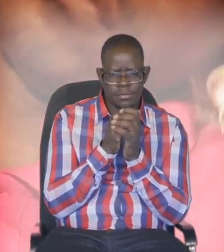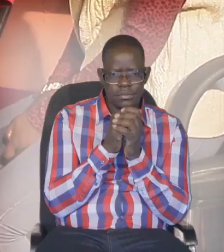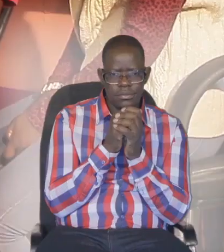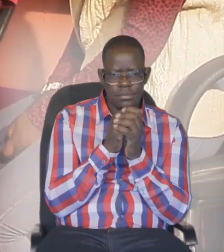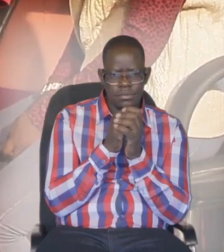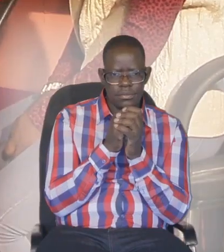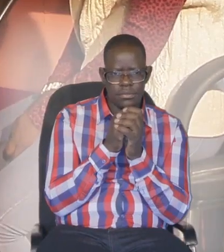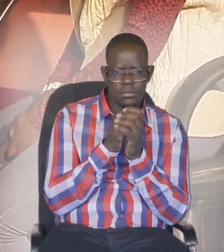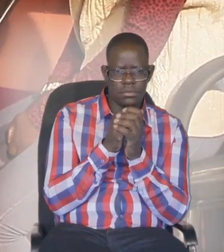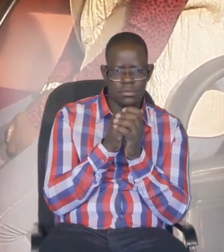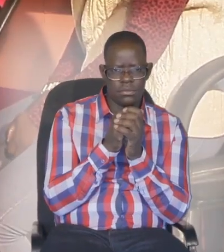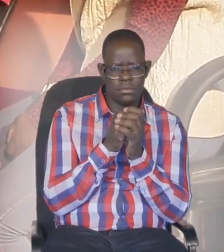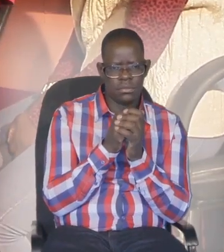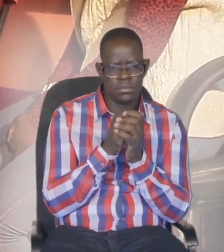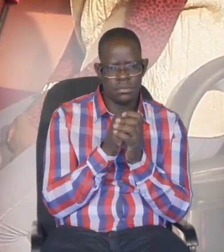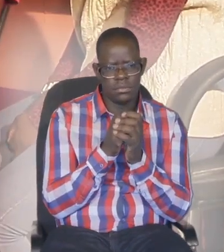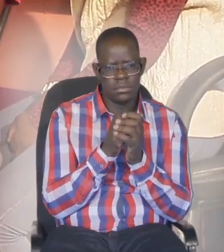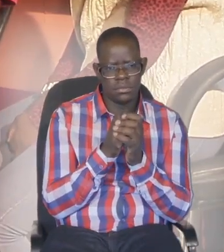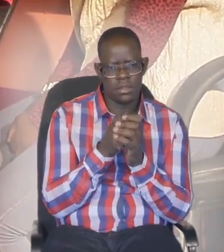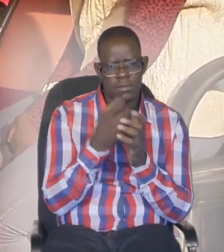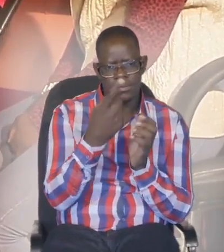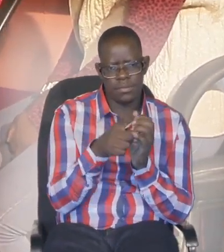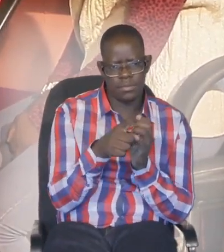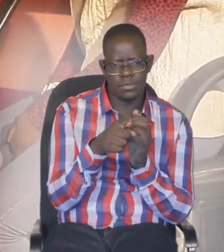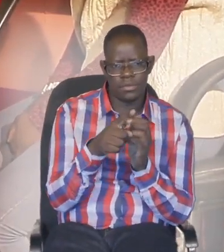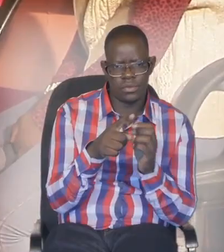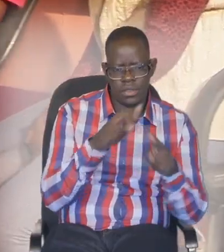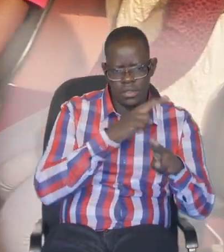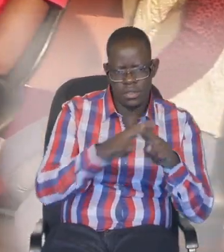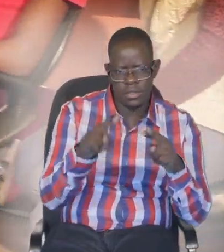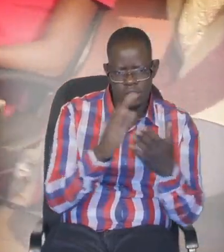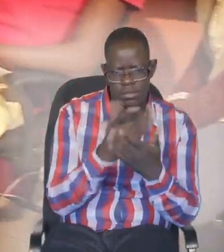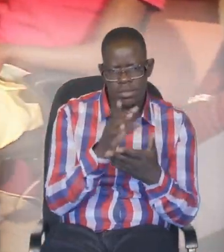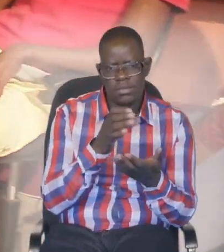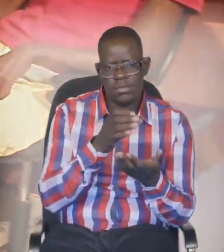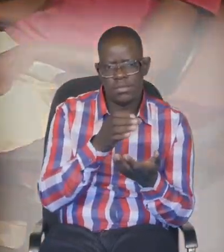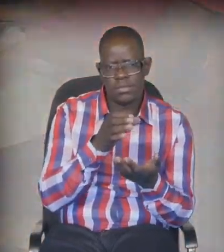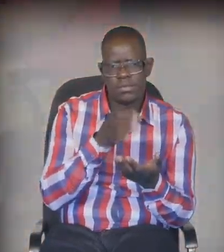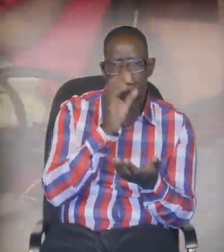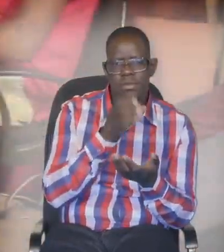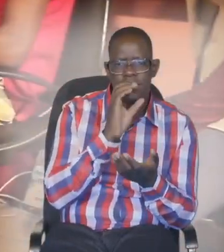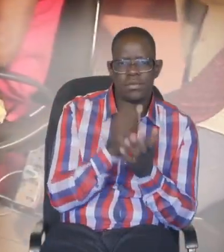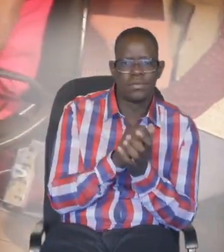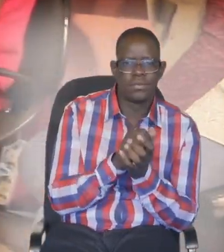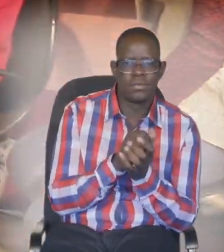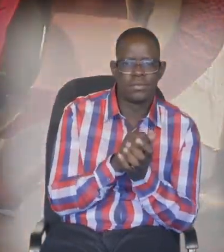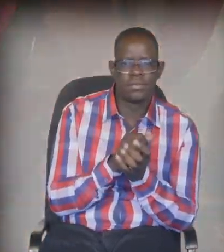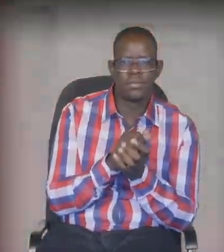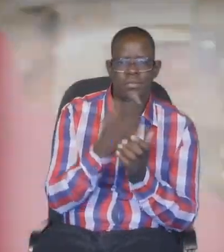account. This is interesting, David, but let me quickly get us something to drink from the fridge. Okay. Thank you,